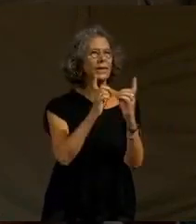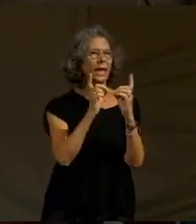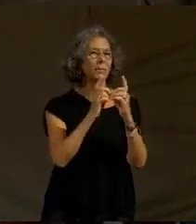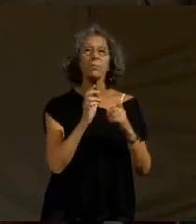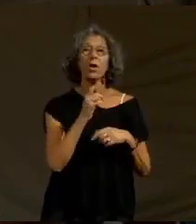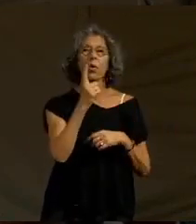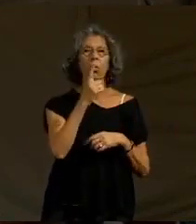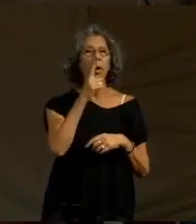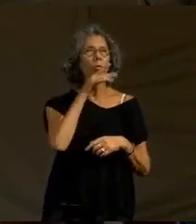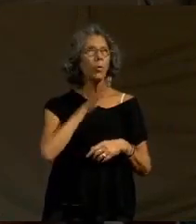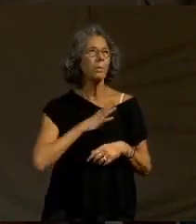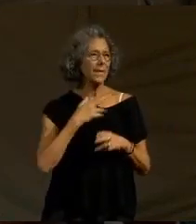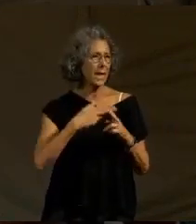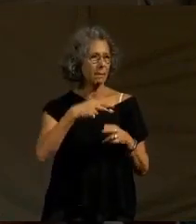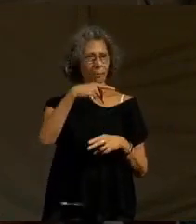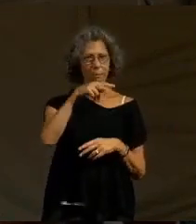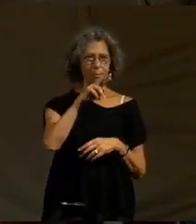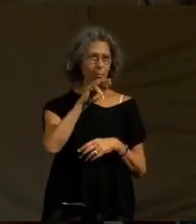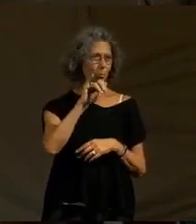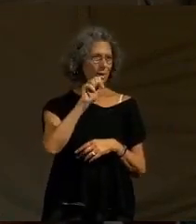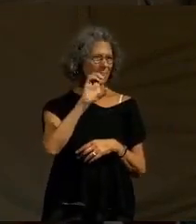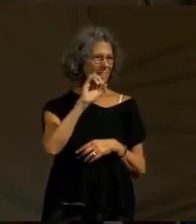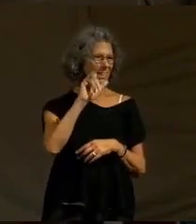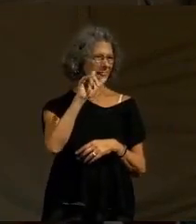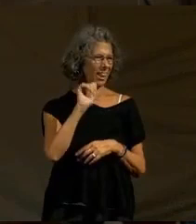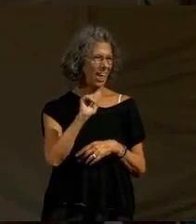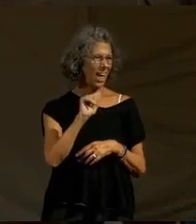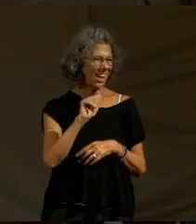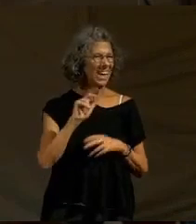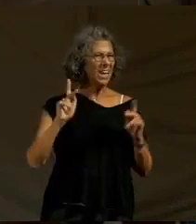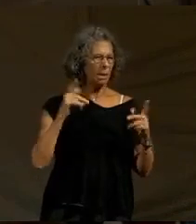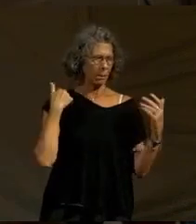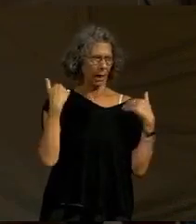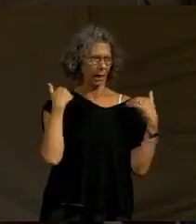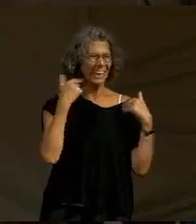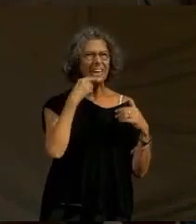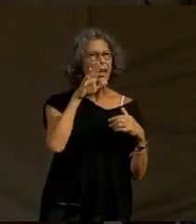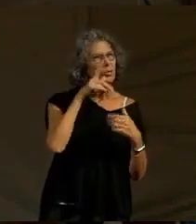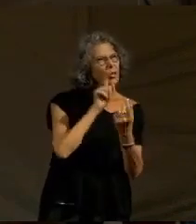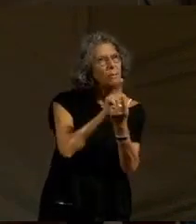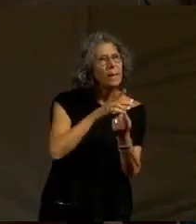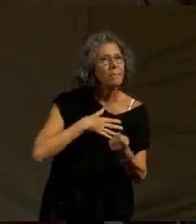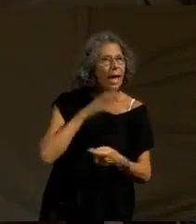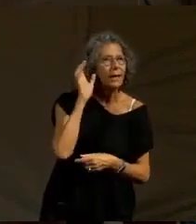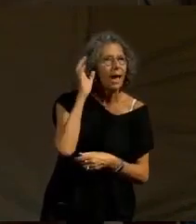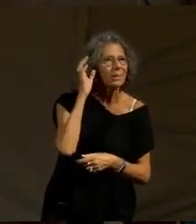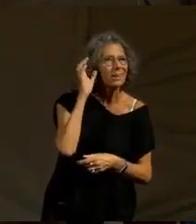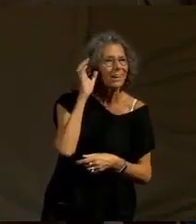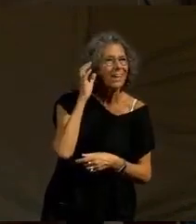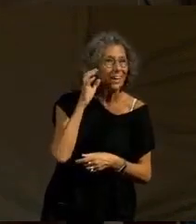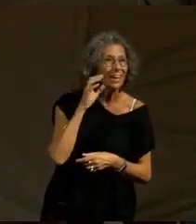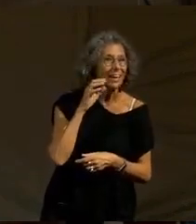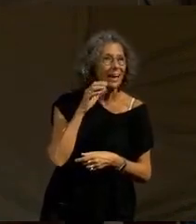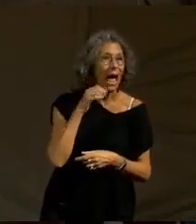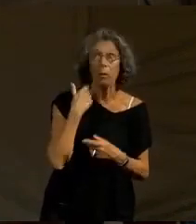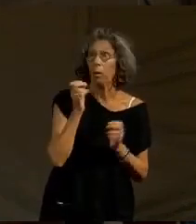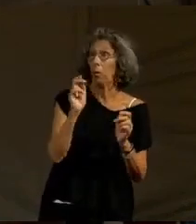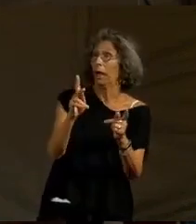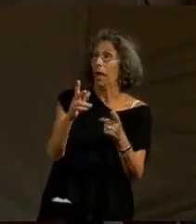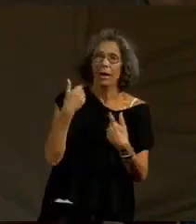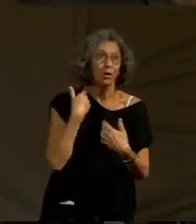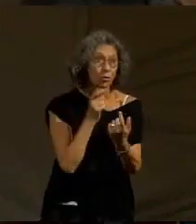name of Priscilla. And everybody said, you should meet my cousin Priscilla. And I thought, okay. And then when I finally got to meet Priscilla, it was